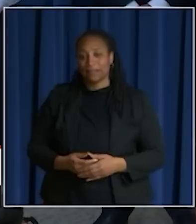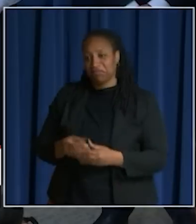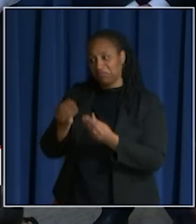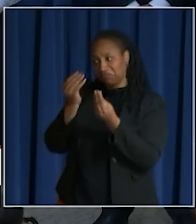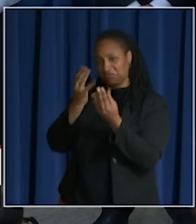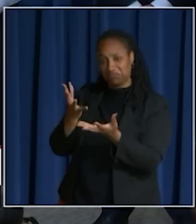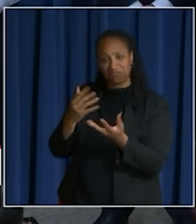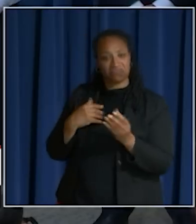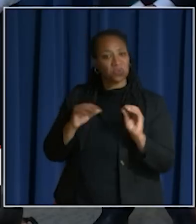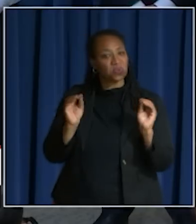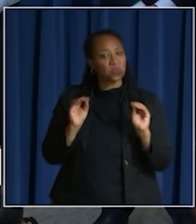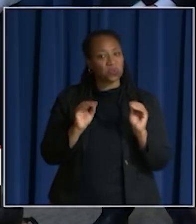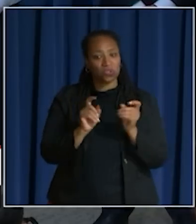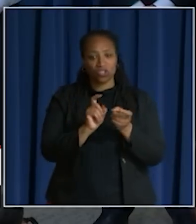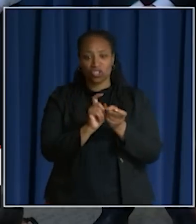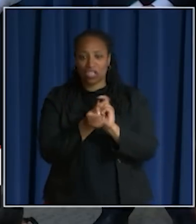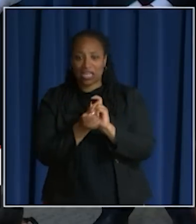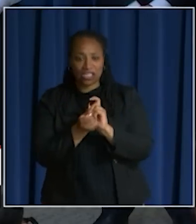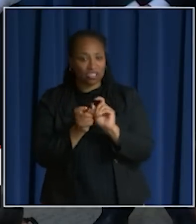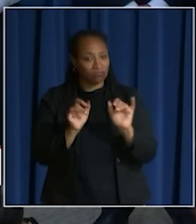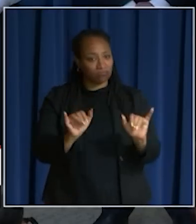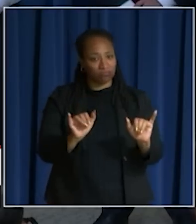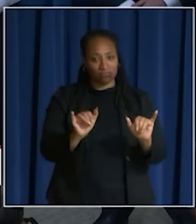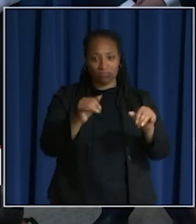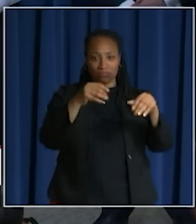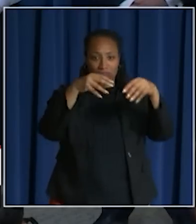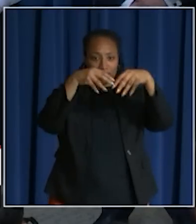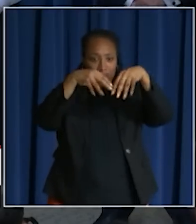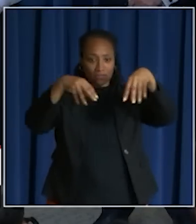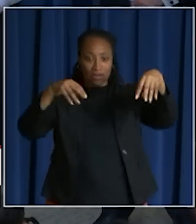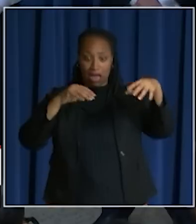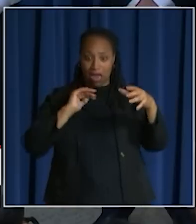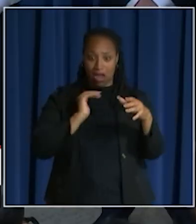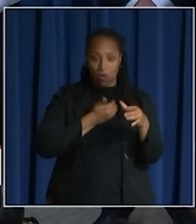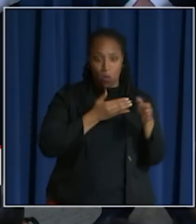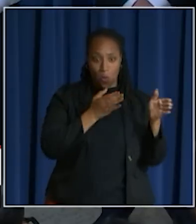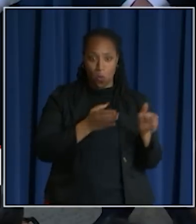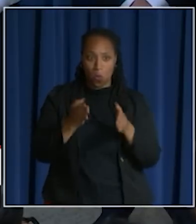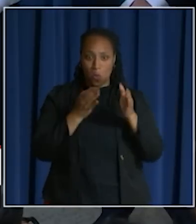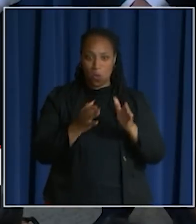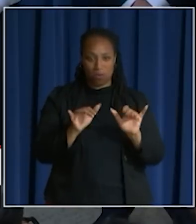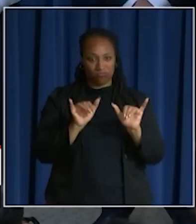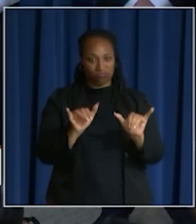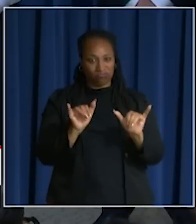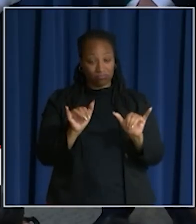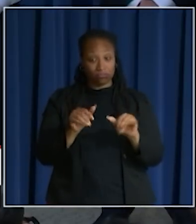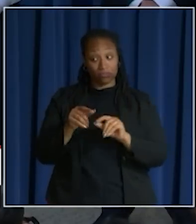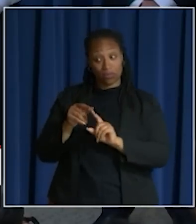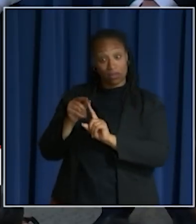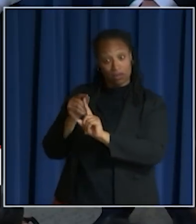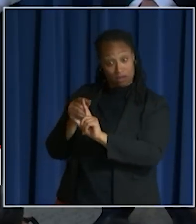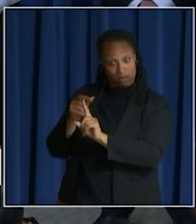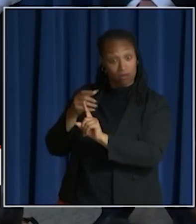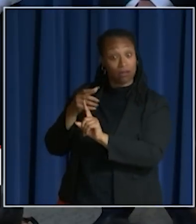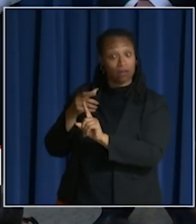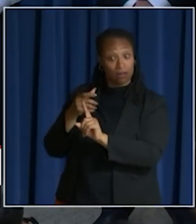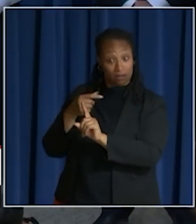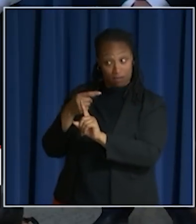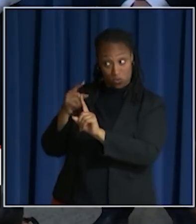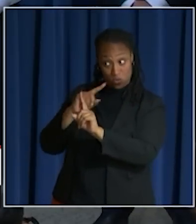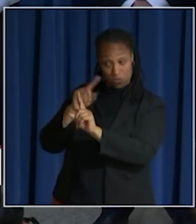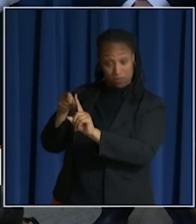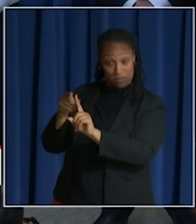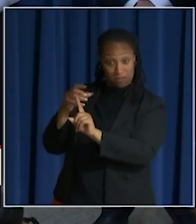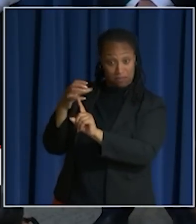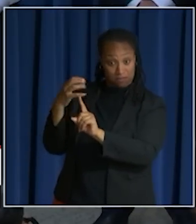So the chief of police reports through the deputy mayor to the mayor of the District of Columbia, and the